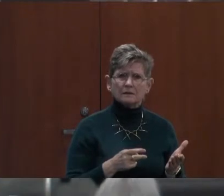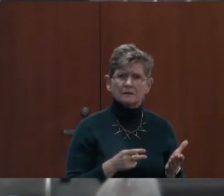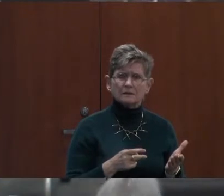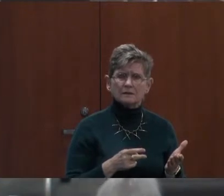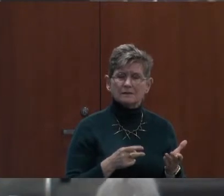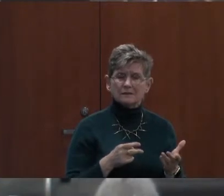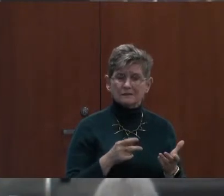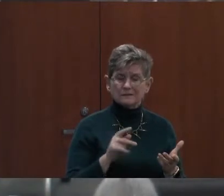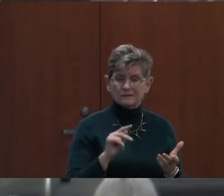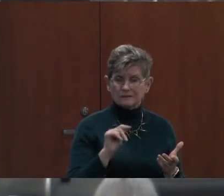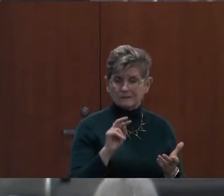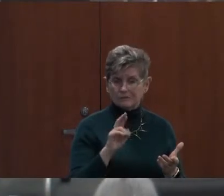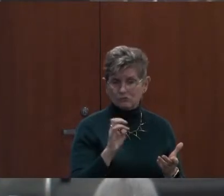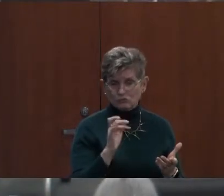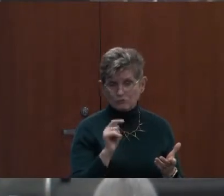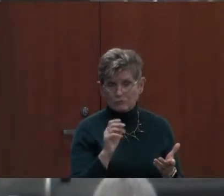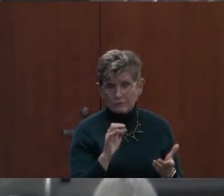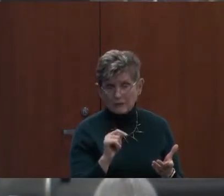dental services?